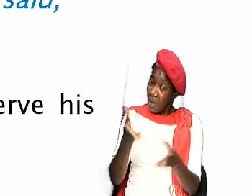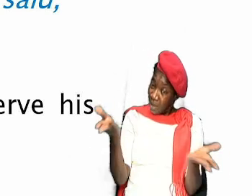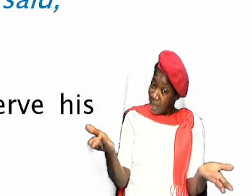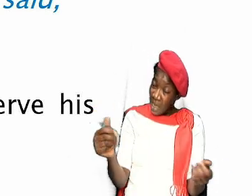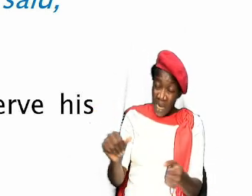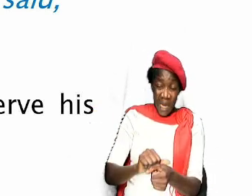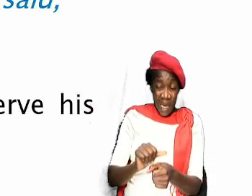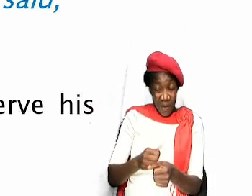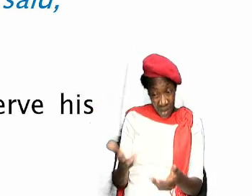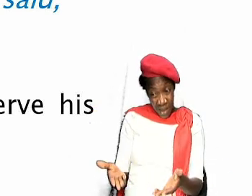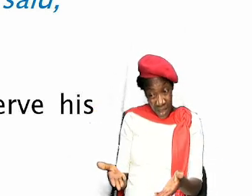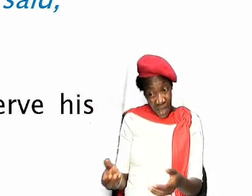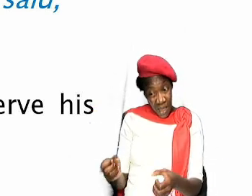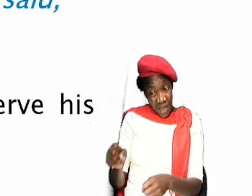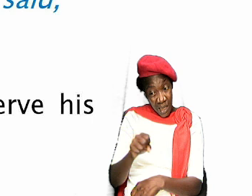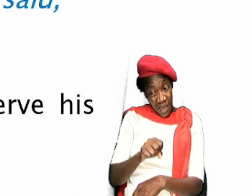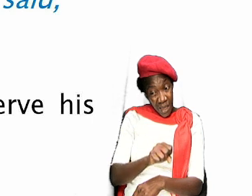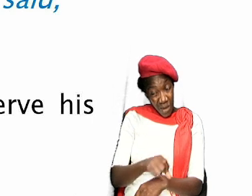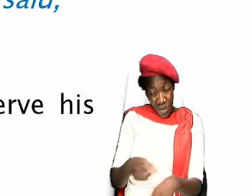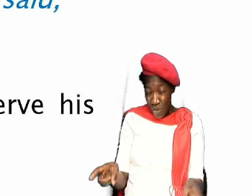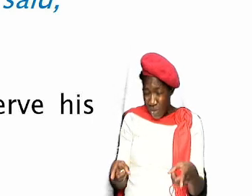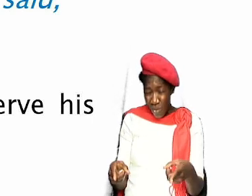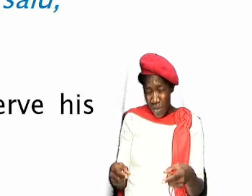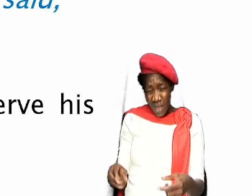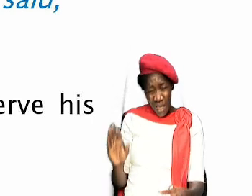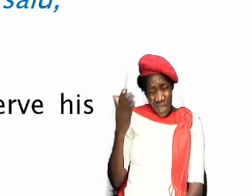Everything you do at work just seems off.